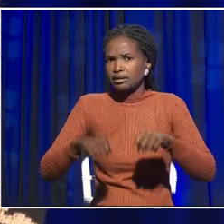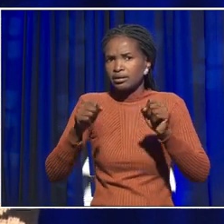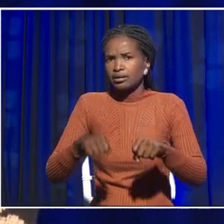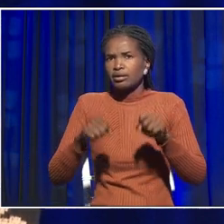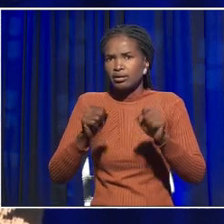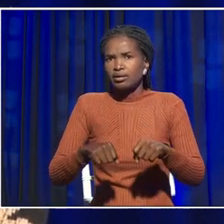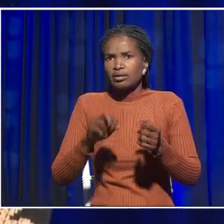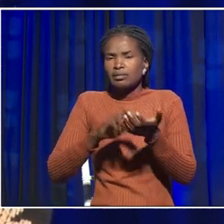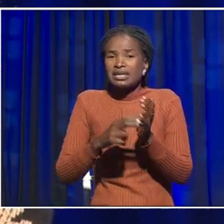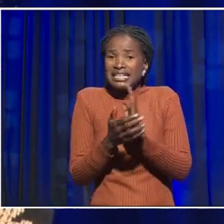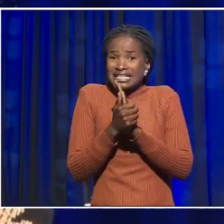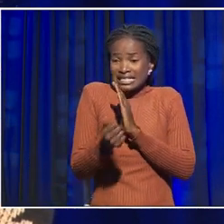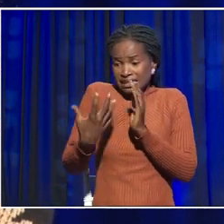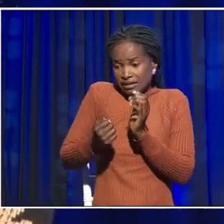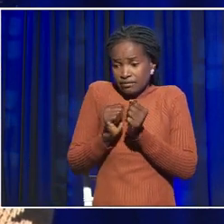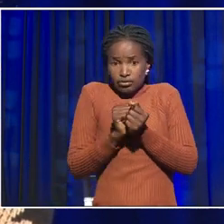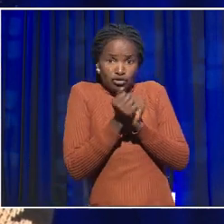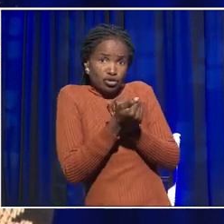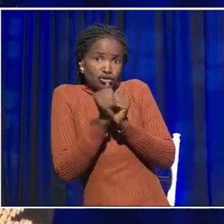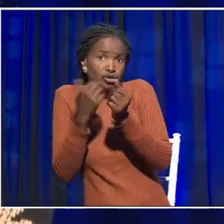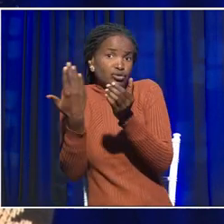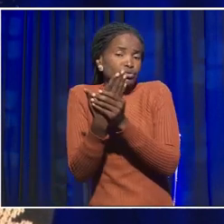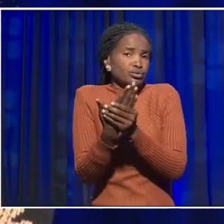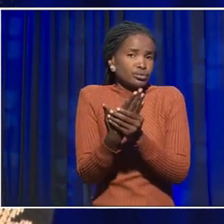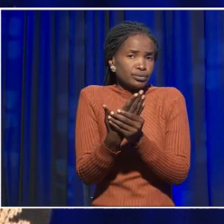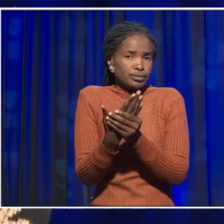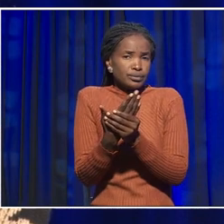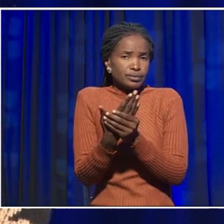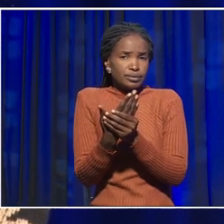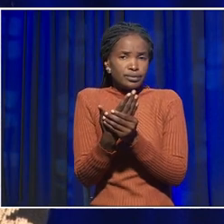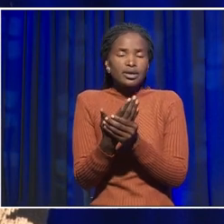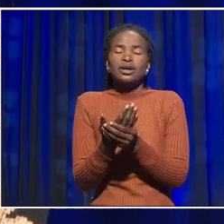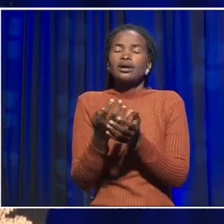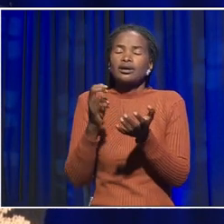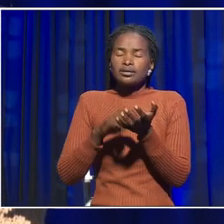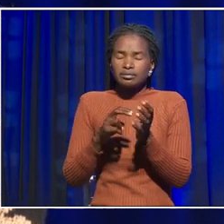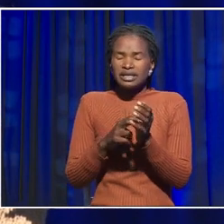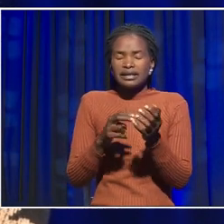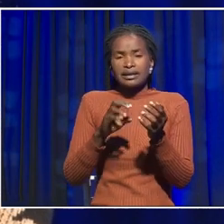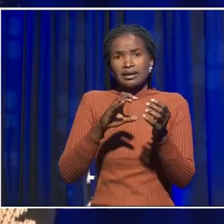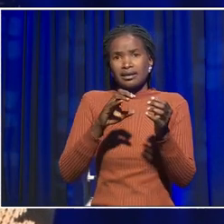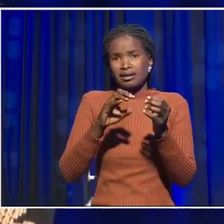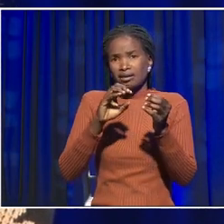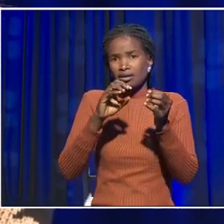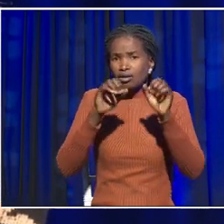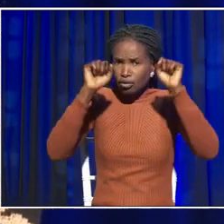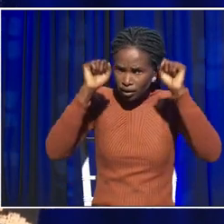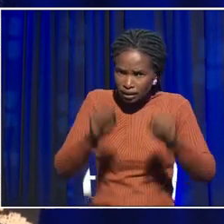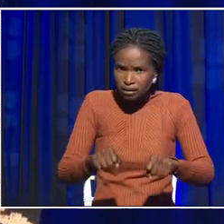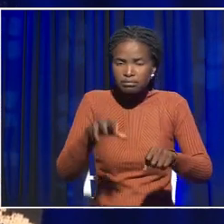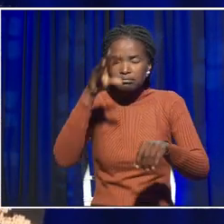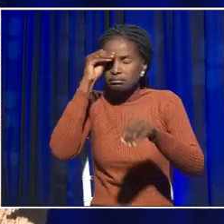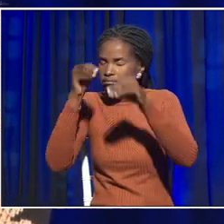repurposing probably a set of skills that you have, and also which implies being able to